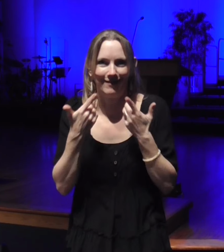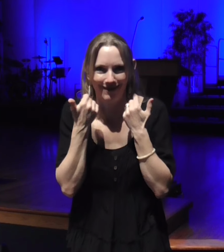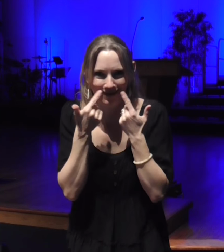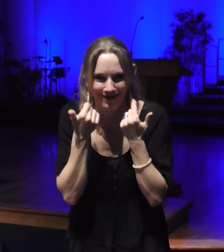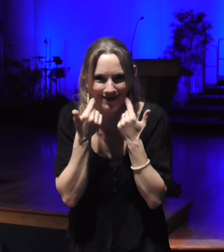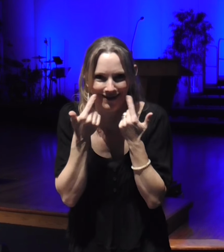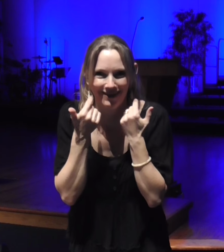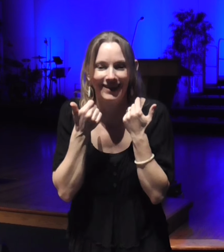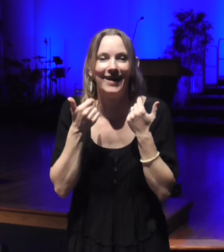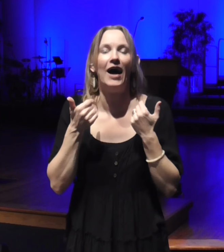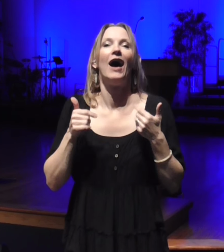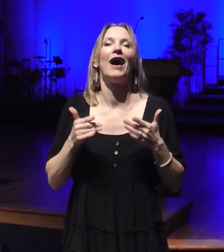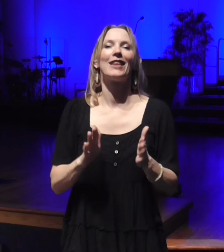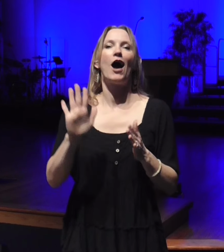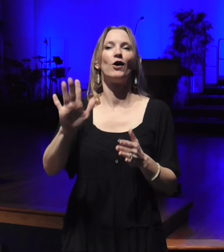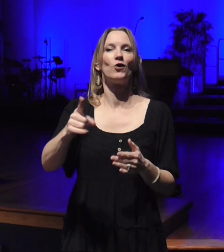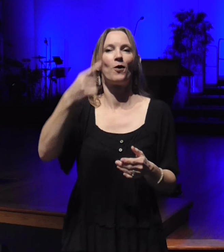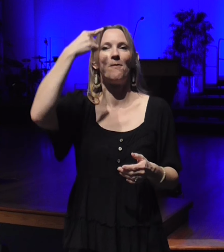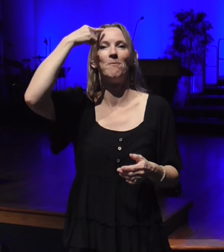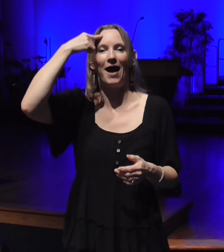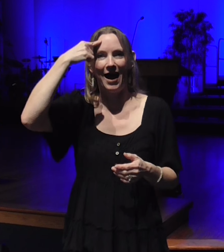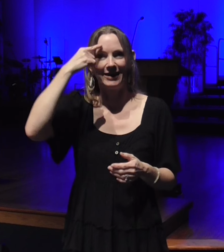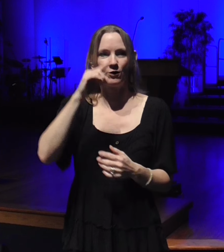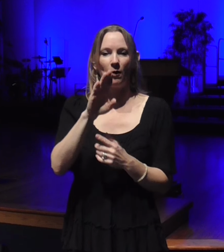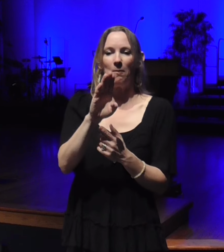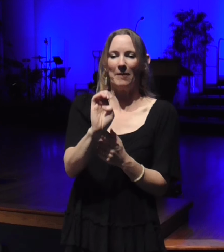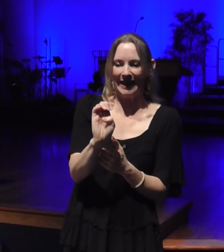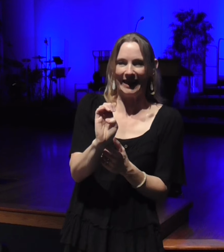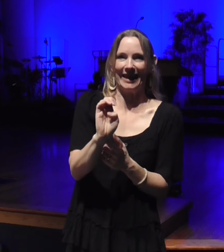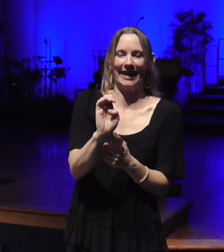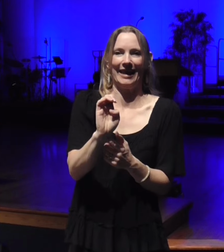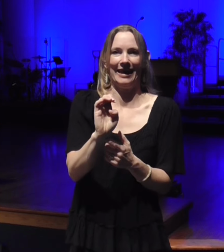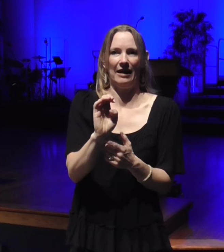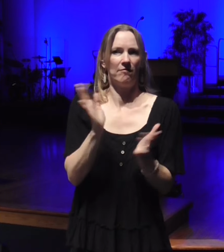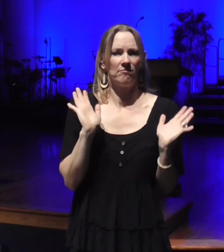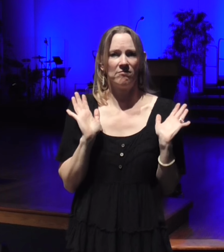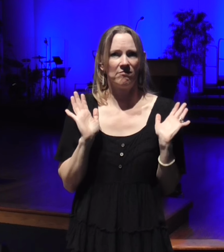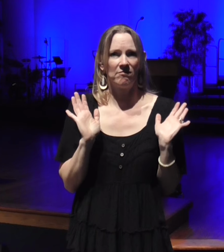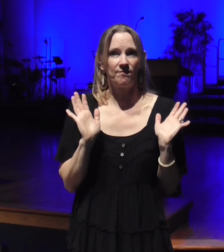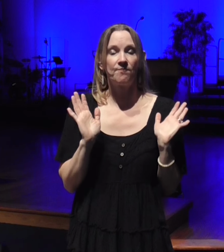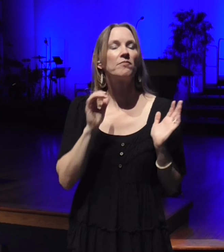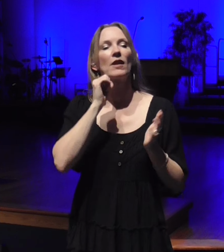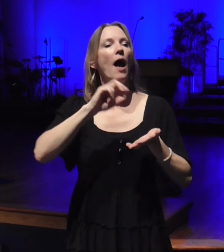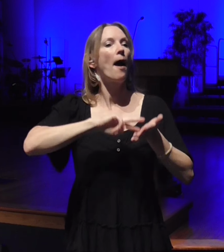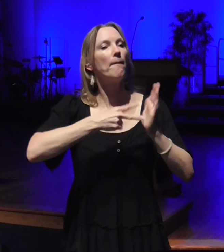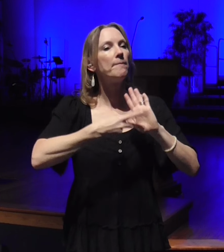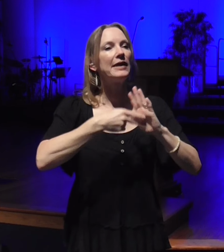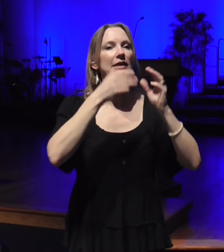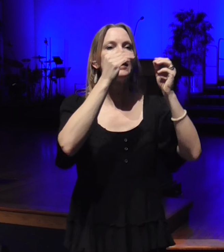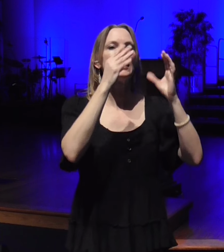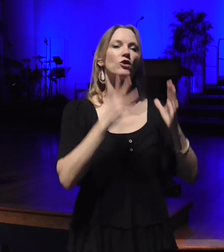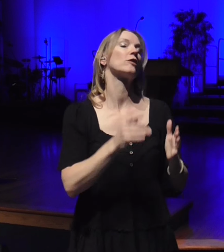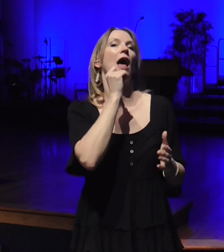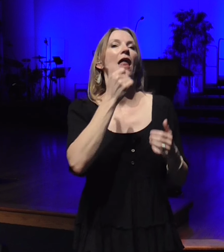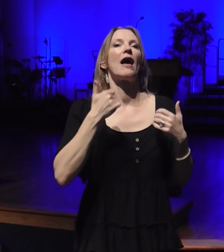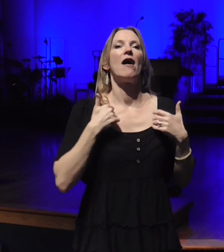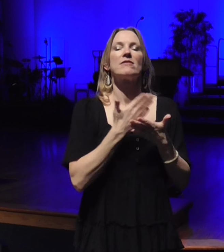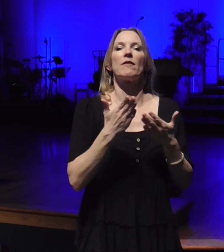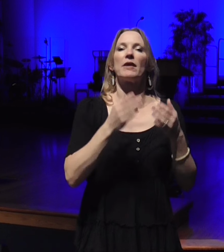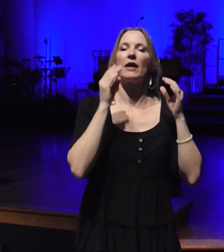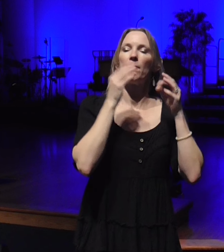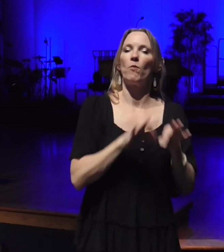Let your mind be what it is. It didn't mean that the teacher didn't have something